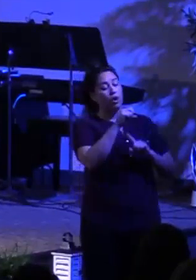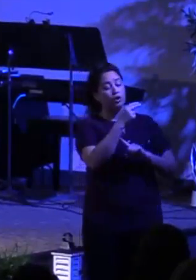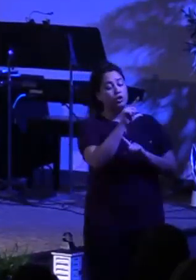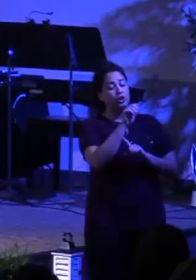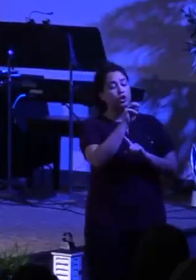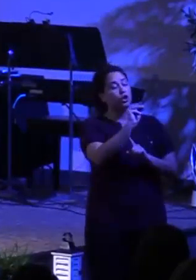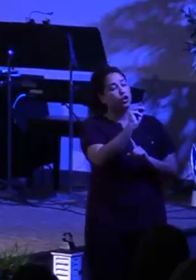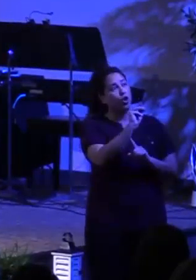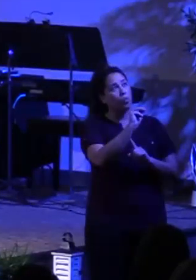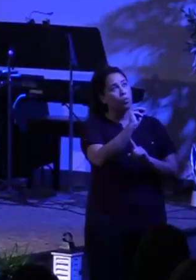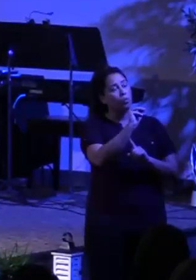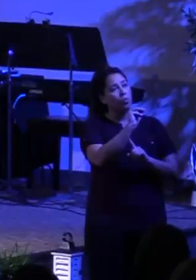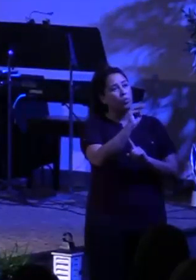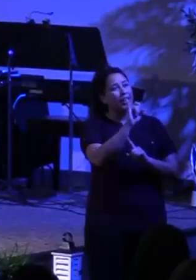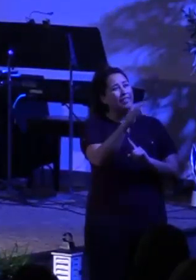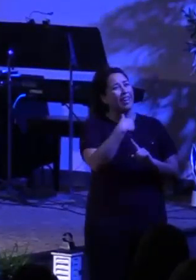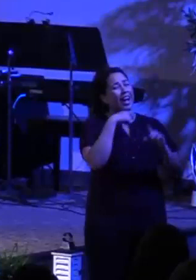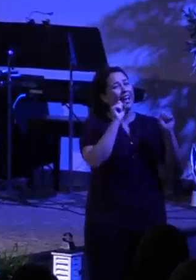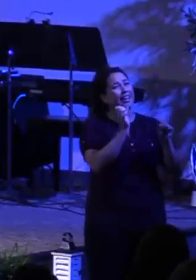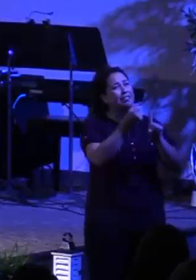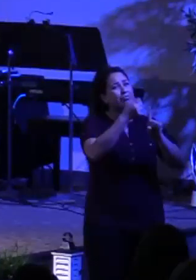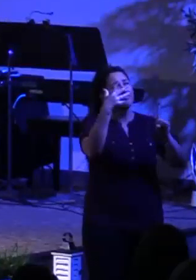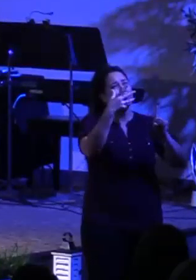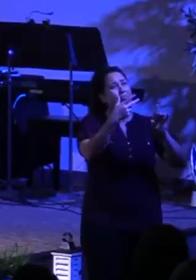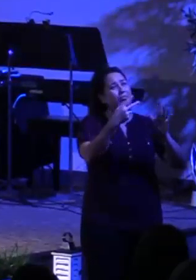if I can define it, and I think it's possible to define because